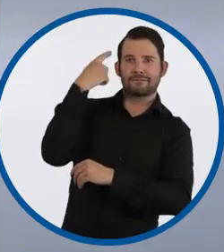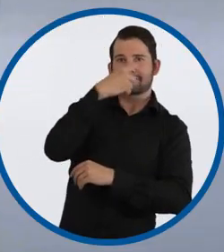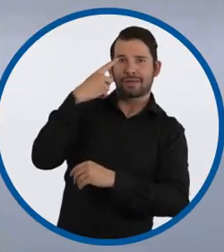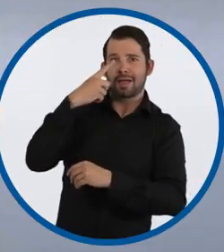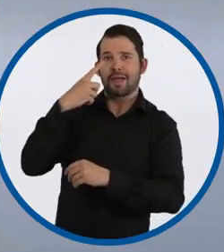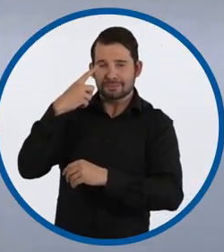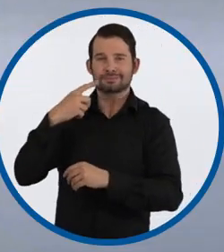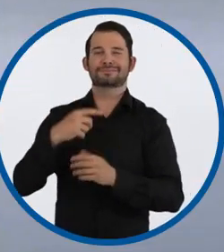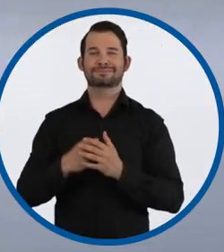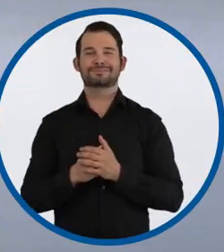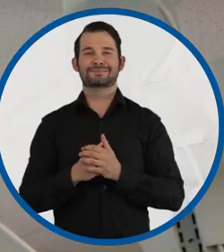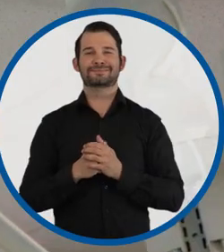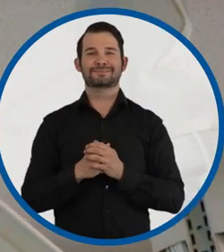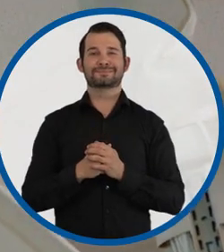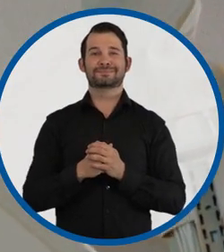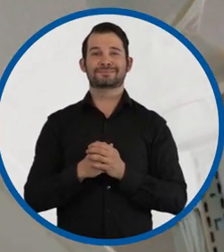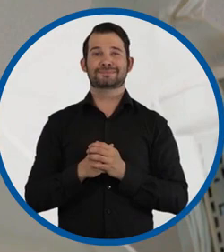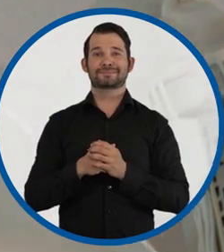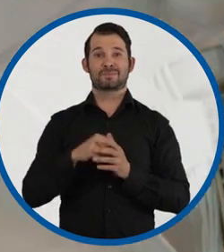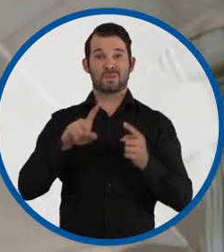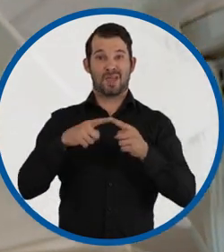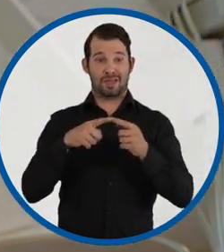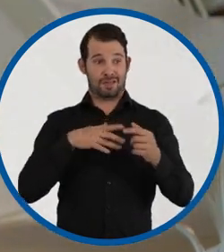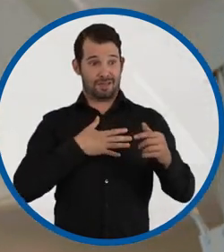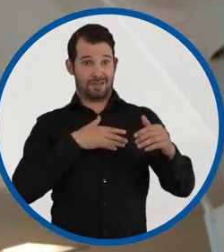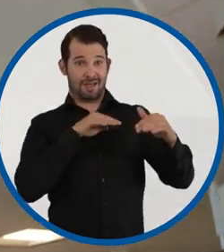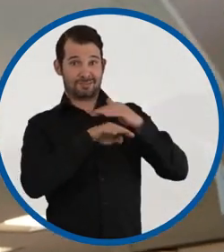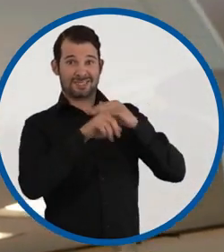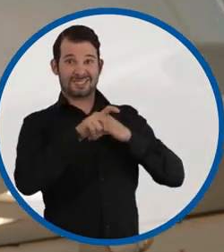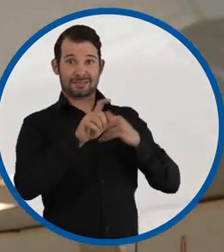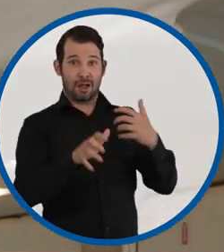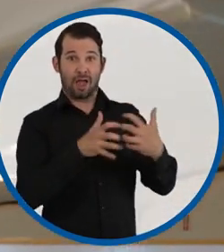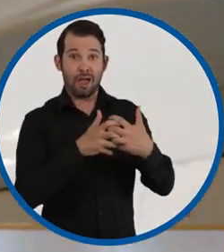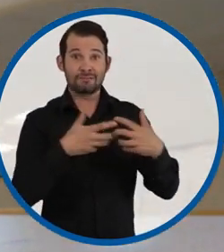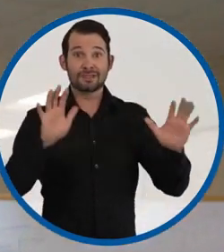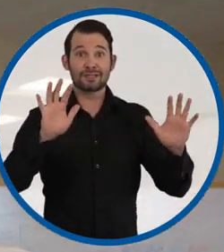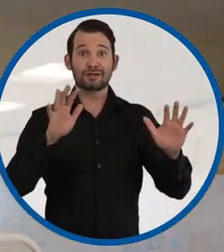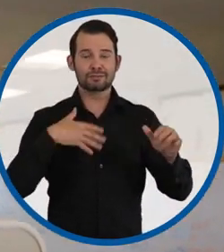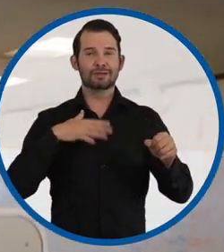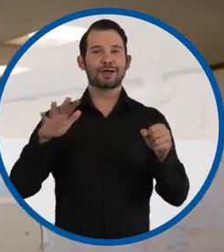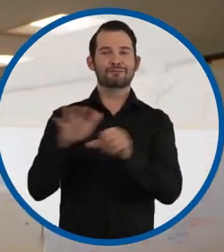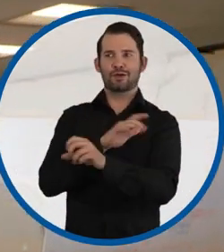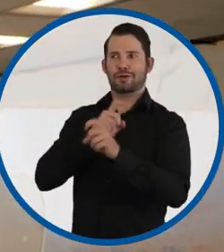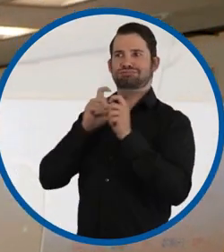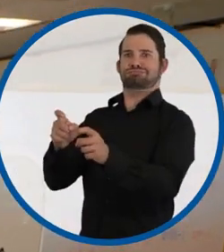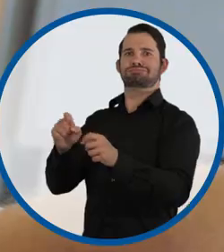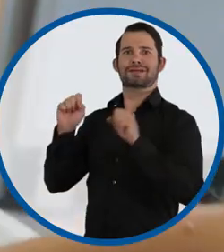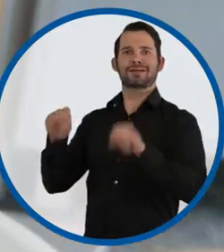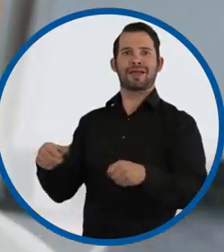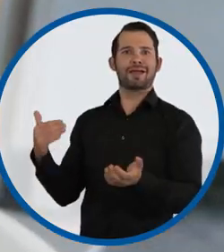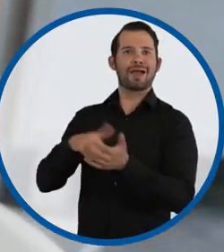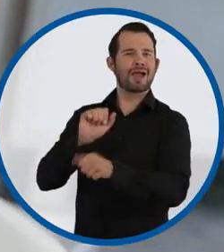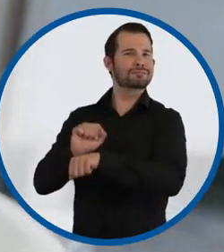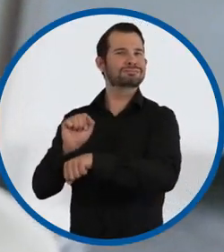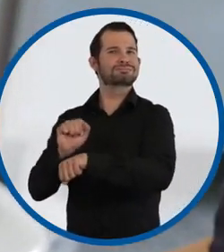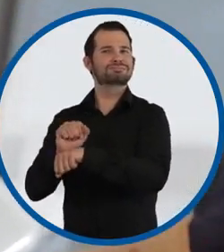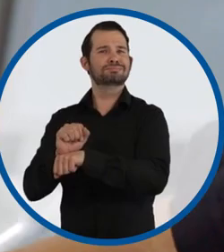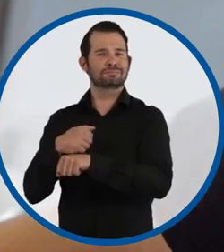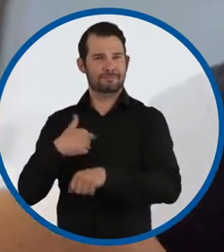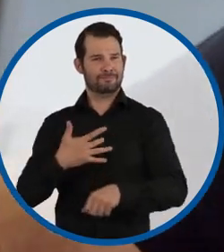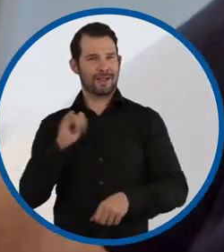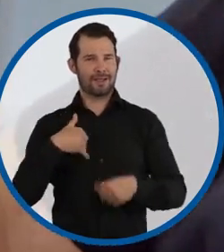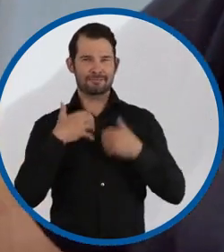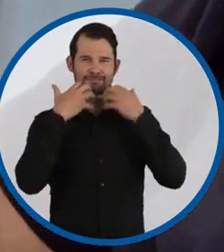direct light hitting my face. So when I had my accessibility needs met, I was able to contribute fully again. I felt